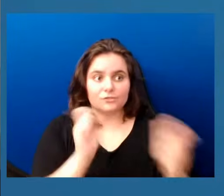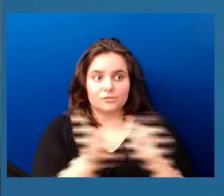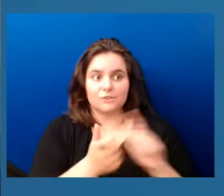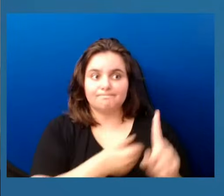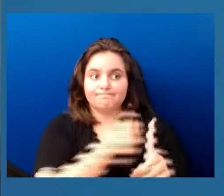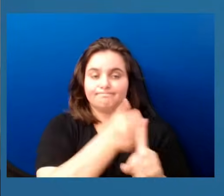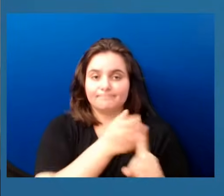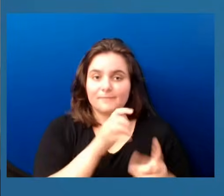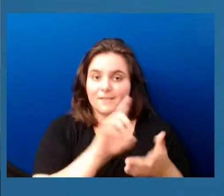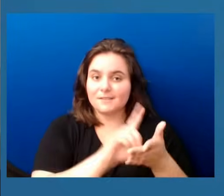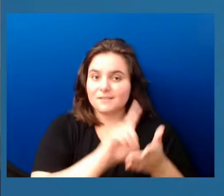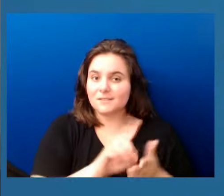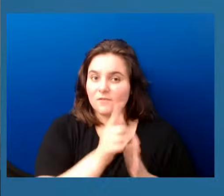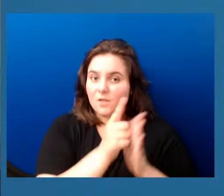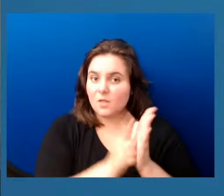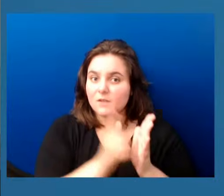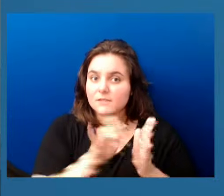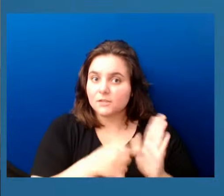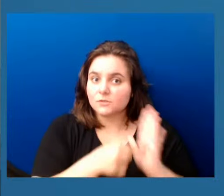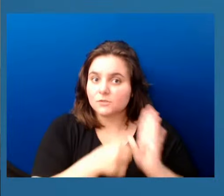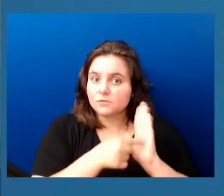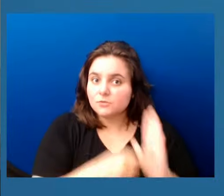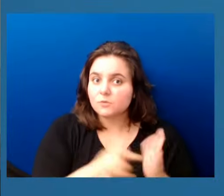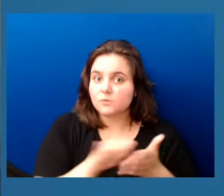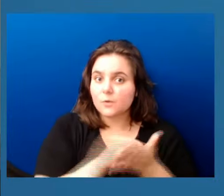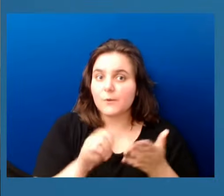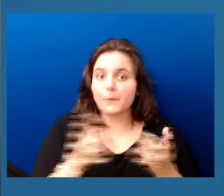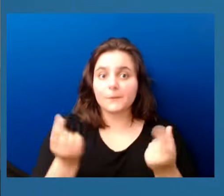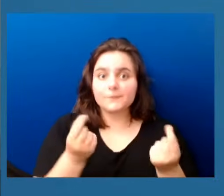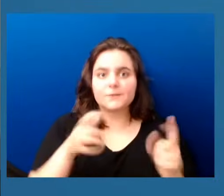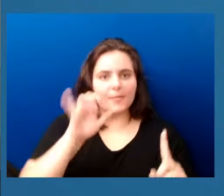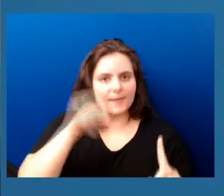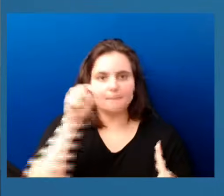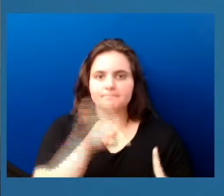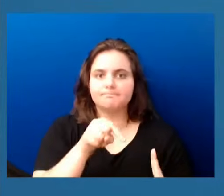York is doing just that. Thank you.